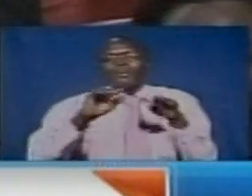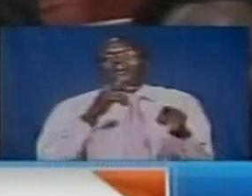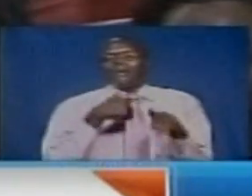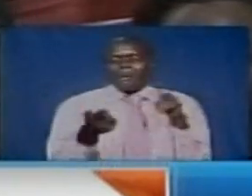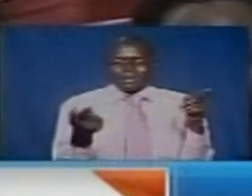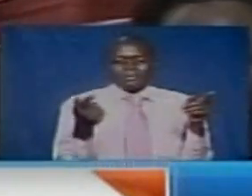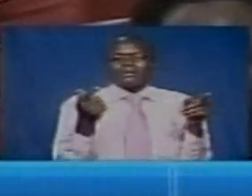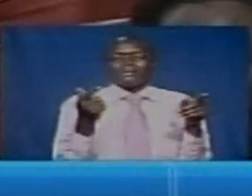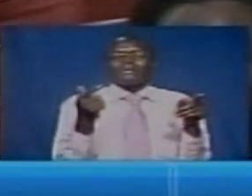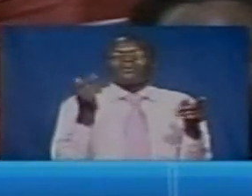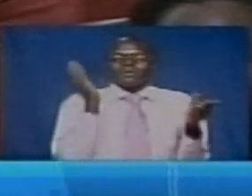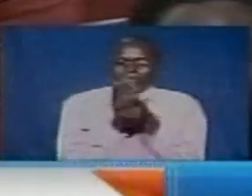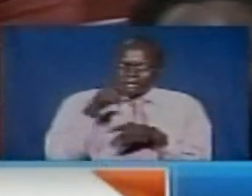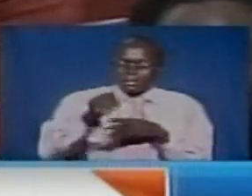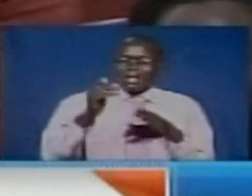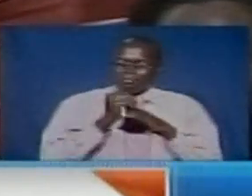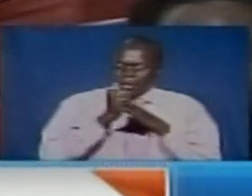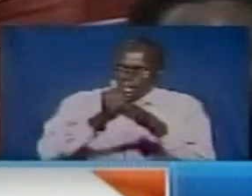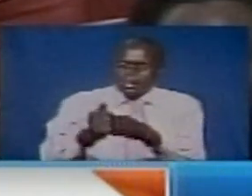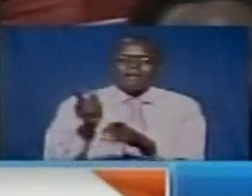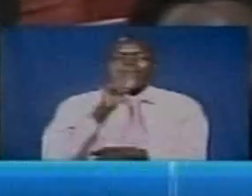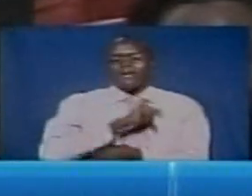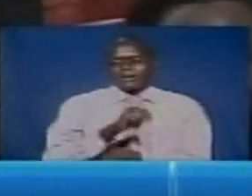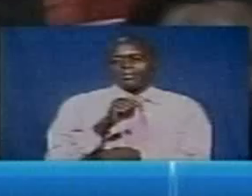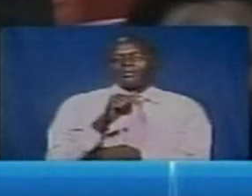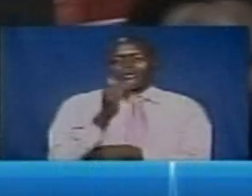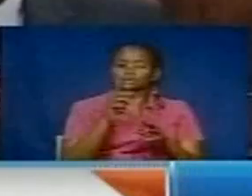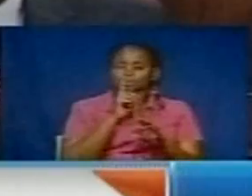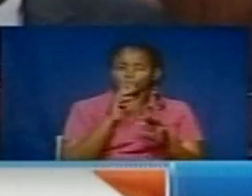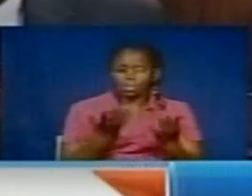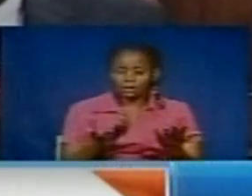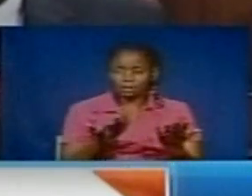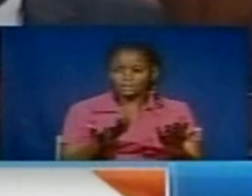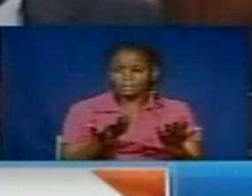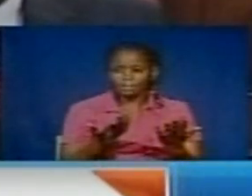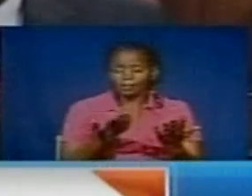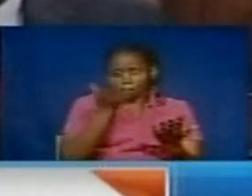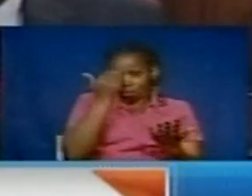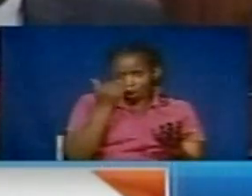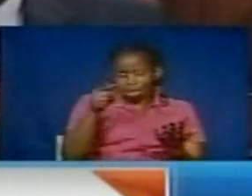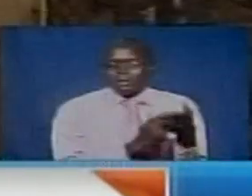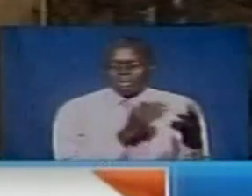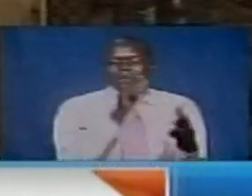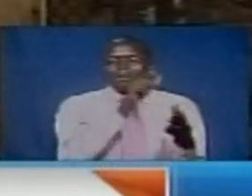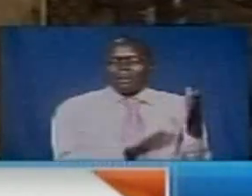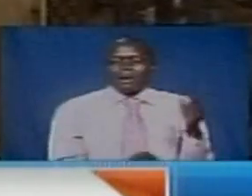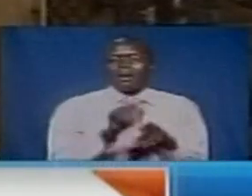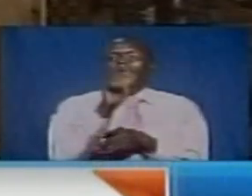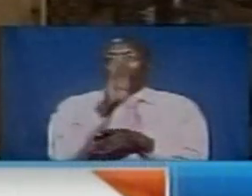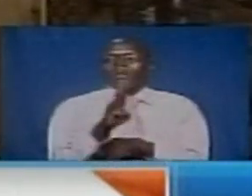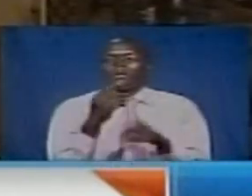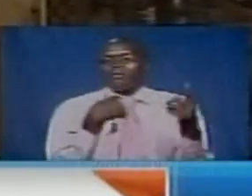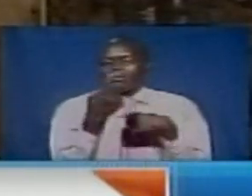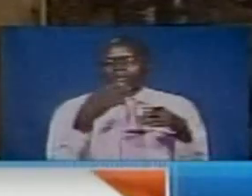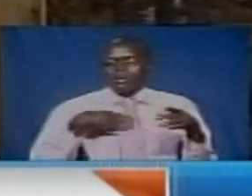from leading the people of Israel to Canaan, Mr. Speaker. And after a brief debate, will as many as of that